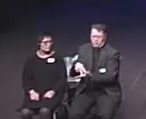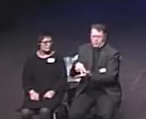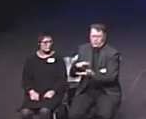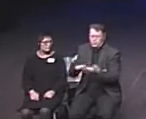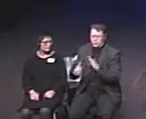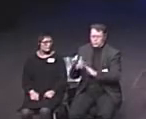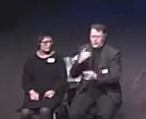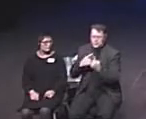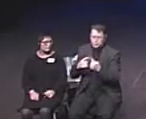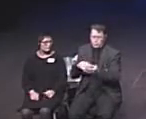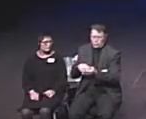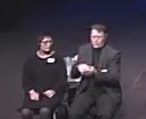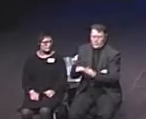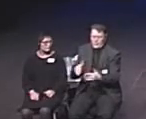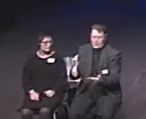each other.